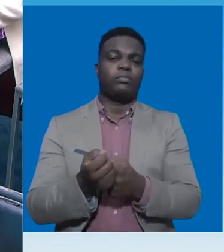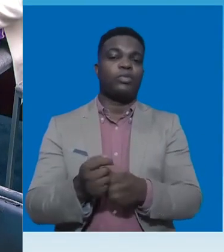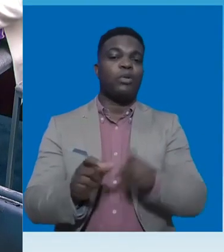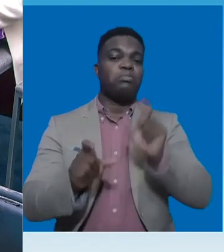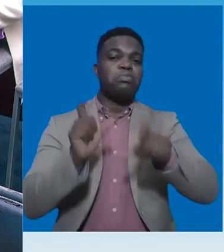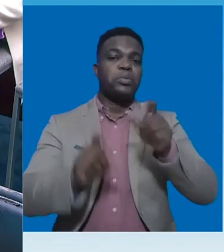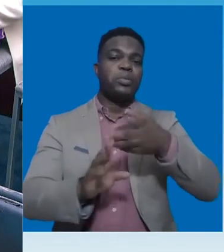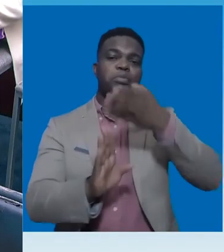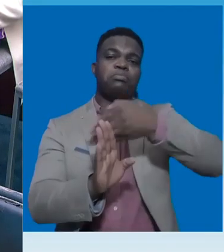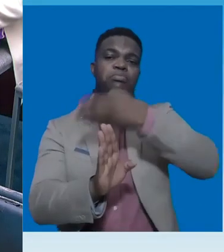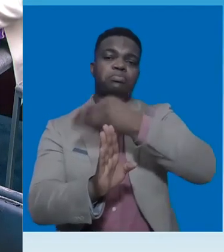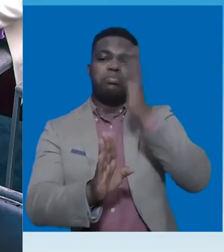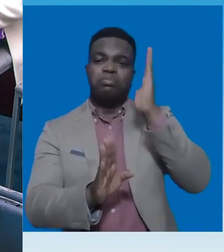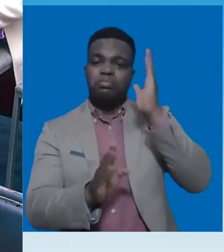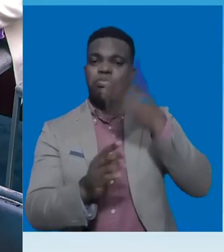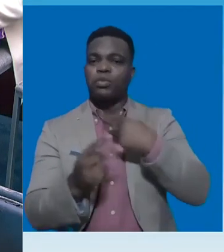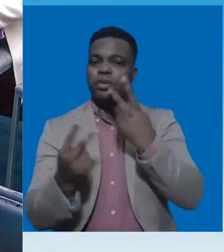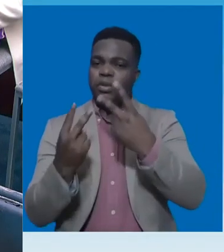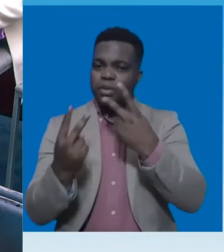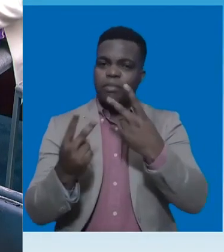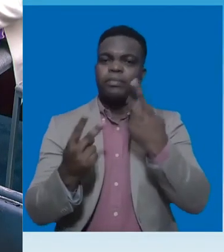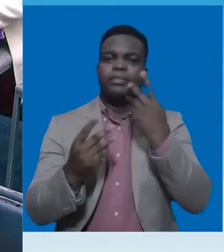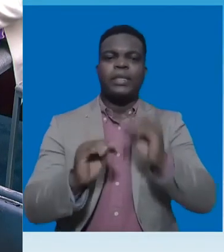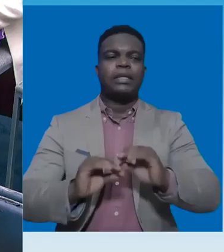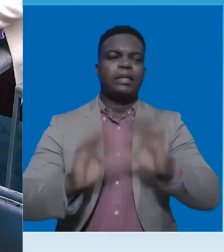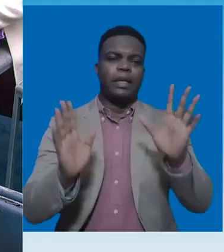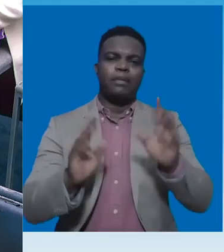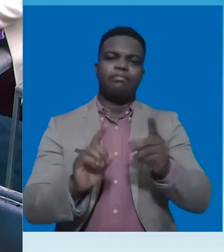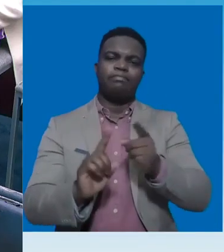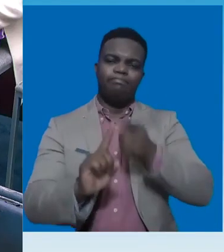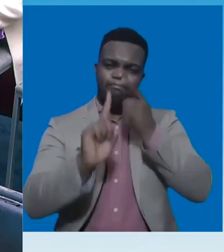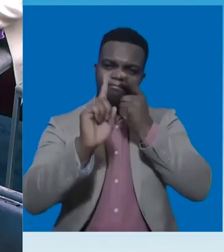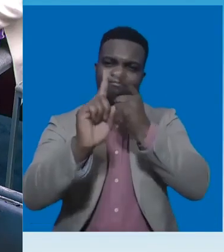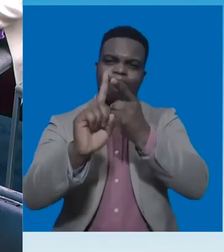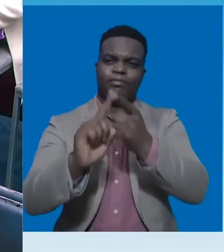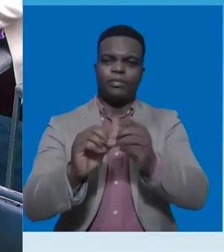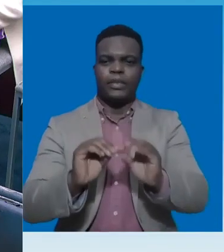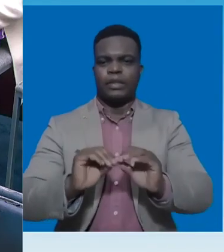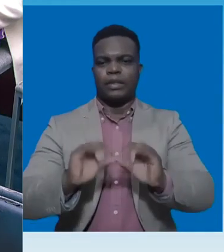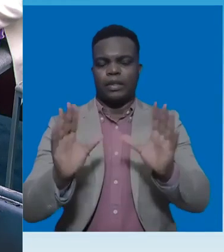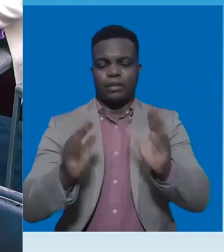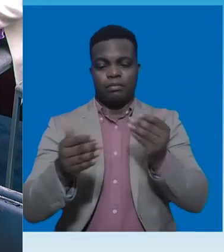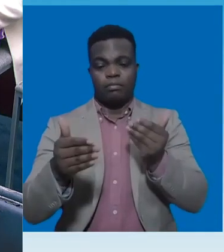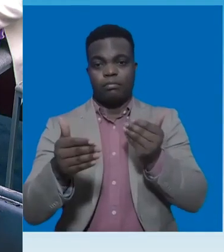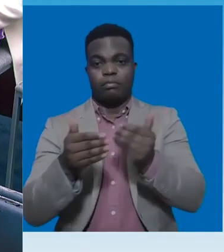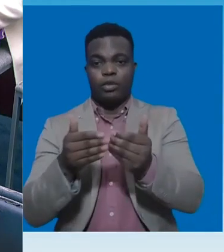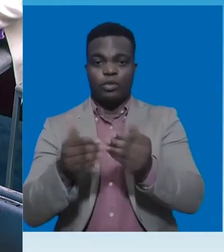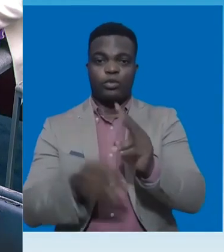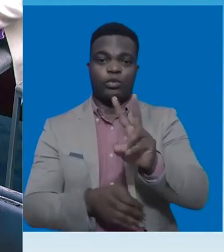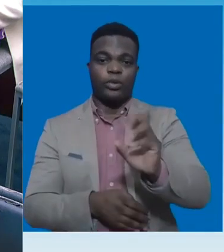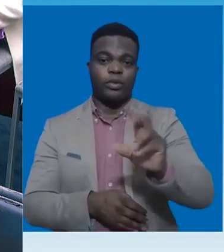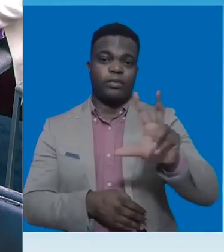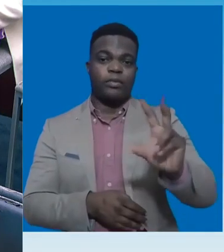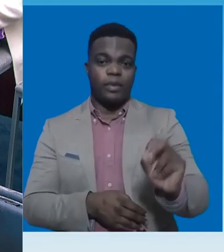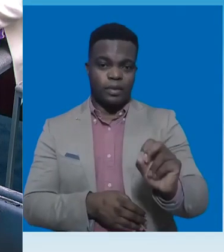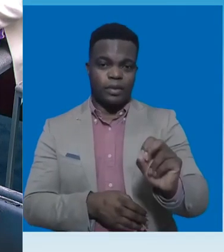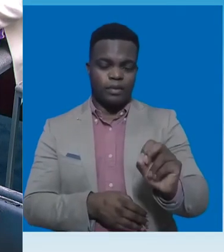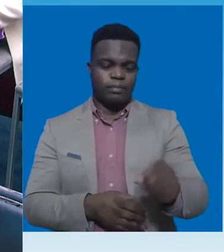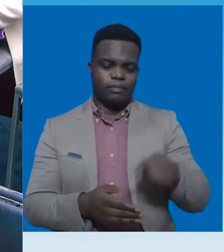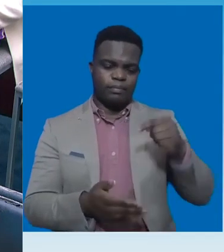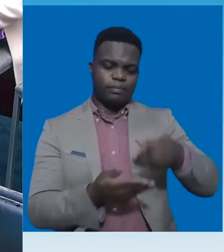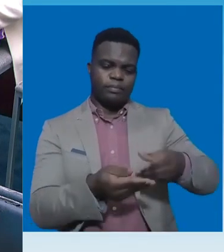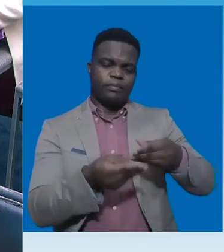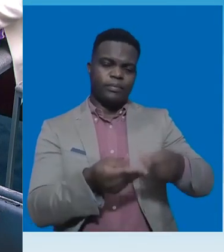As we move closer to 2030, UNDIS 2.0 is a central driver of the UN system's continued